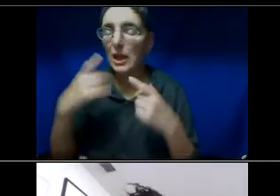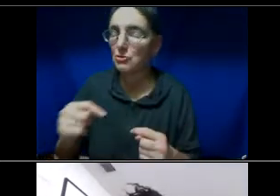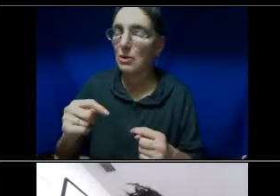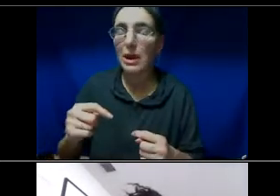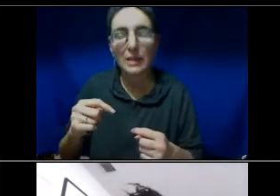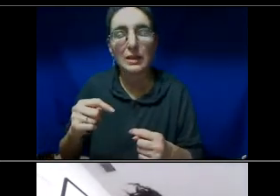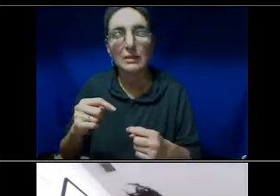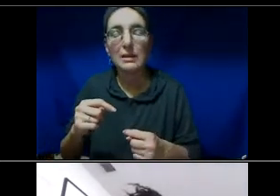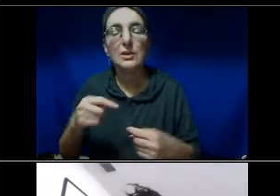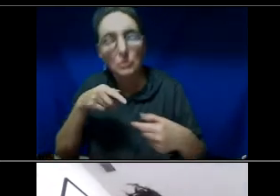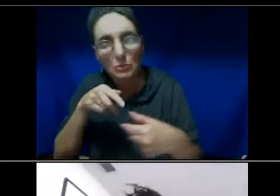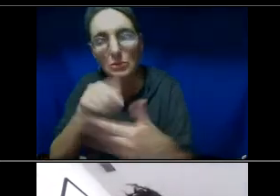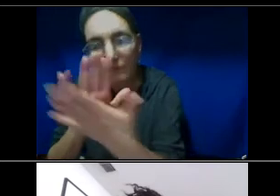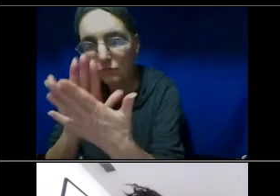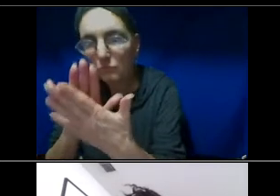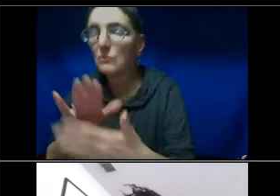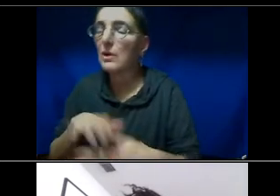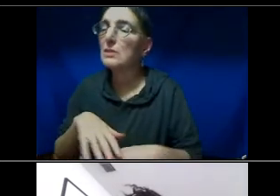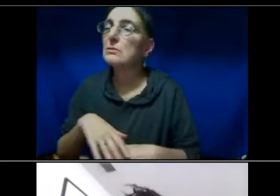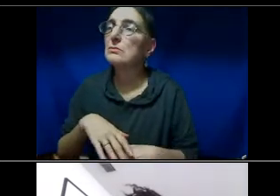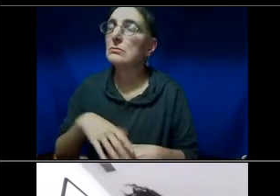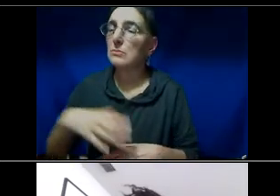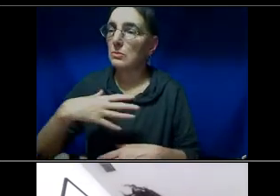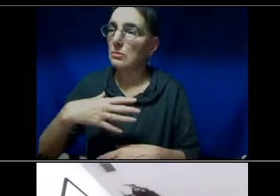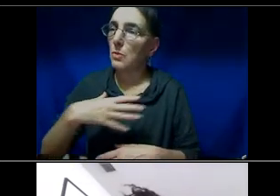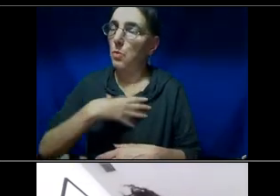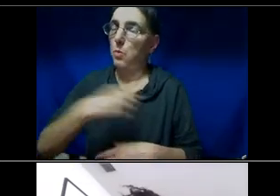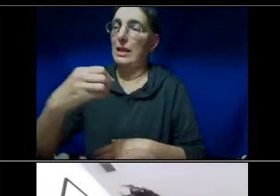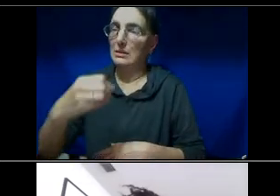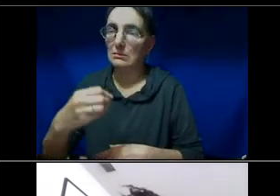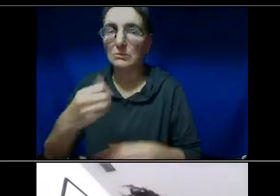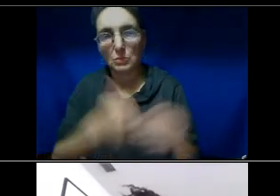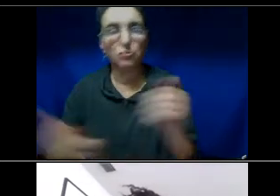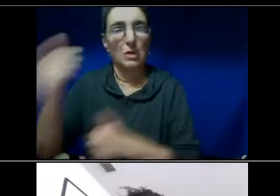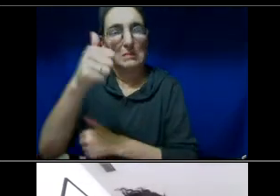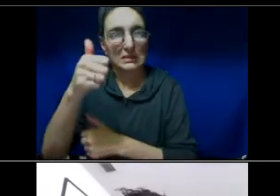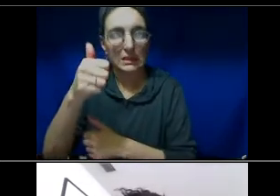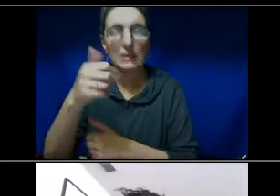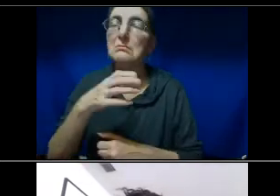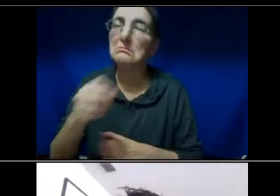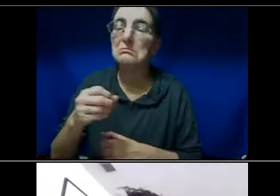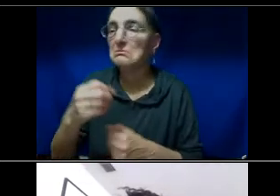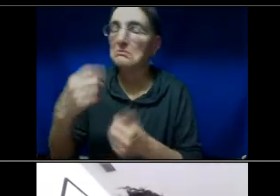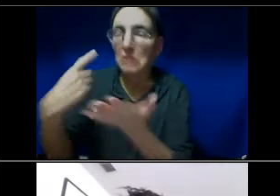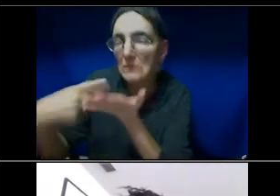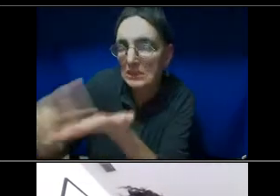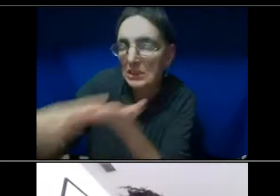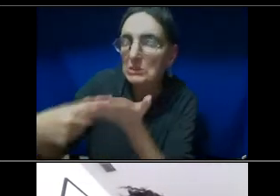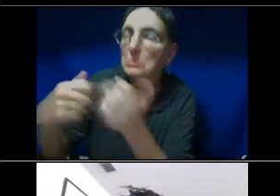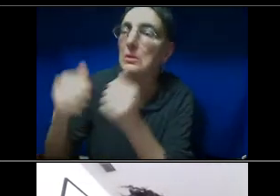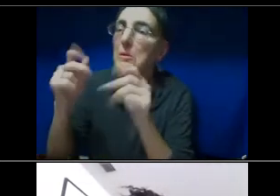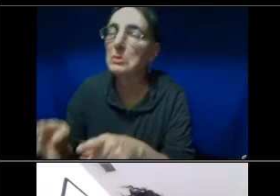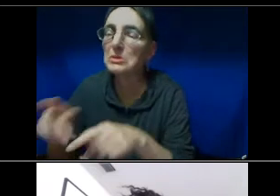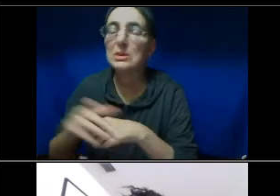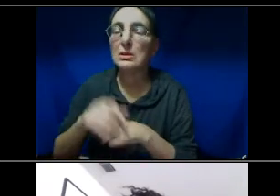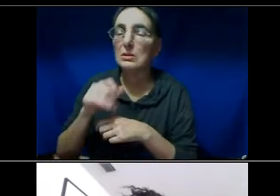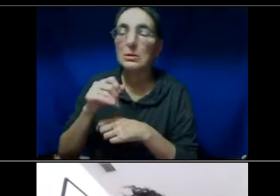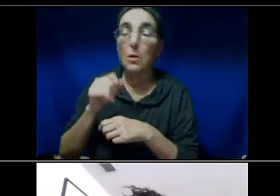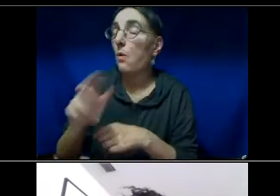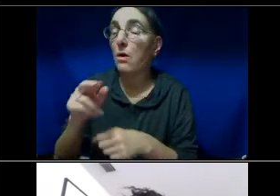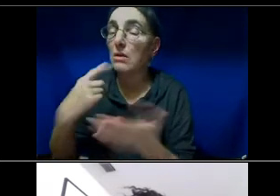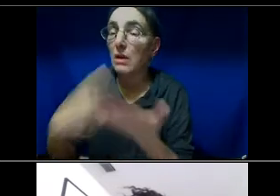directly. That may mean conversations on the spot or one-on-one conversations later on with someone. But the ultimate guiding question